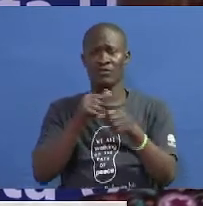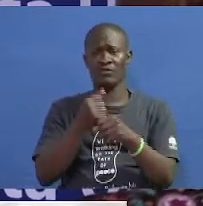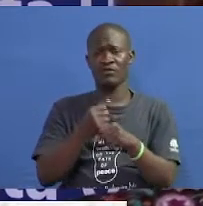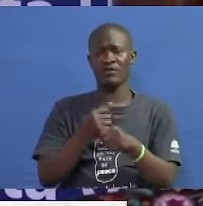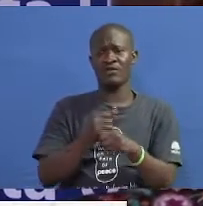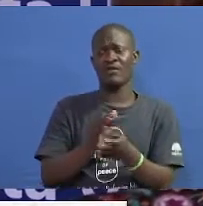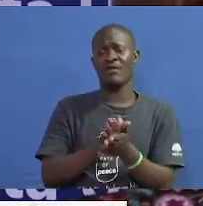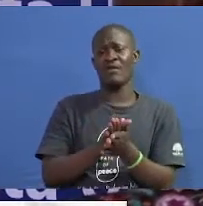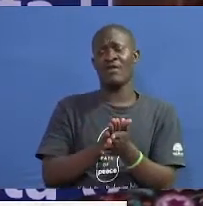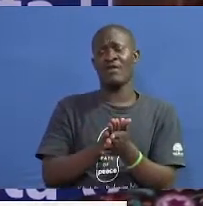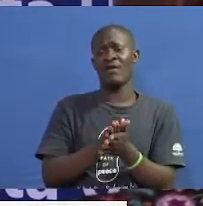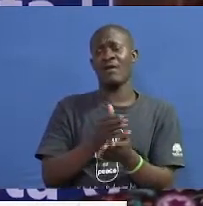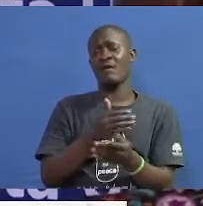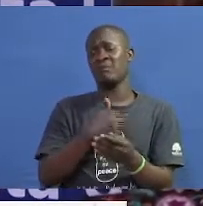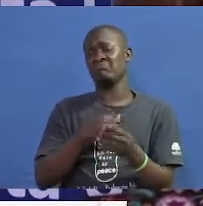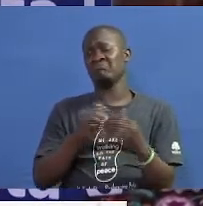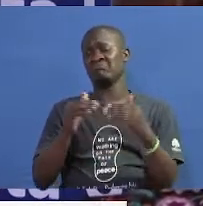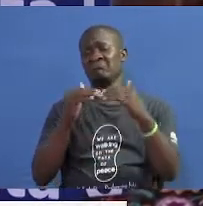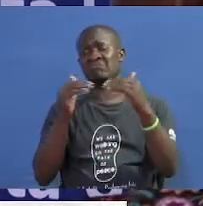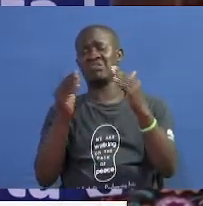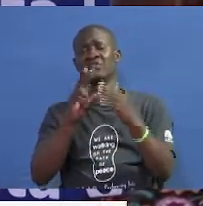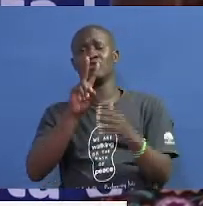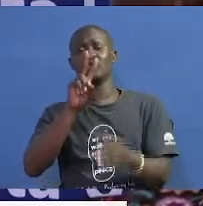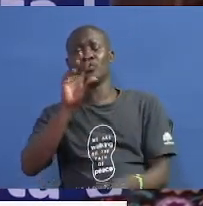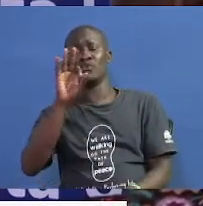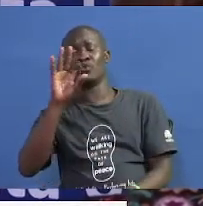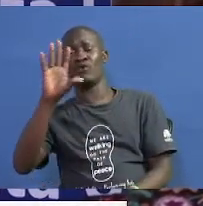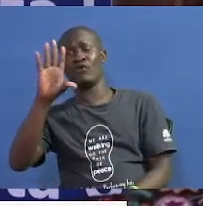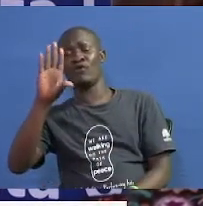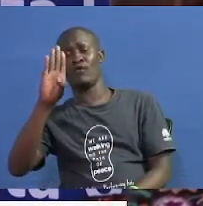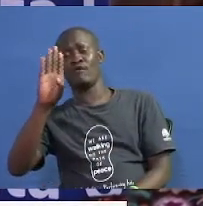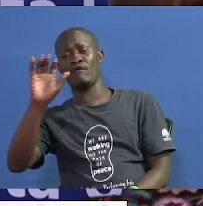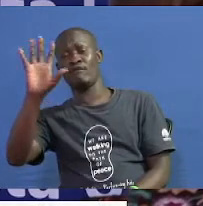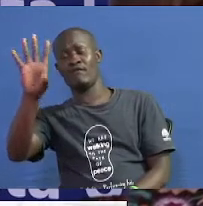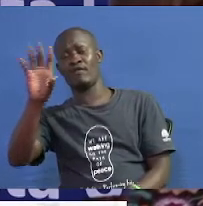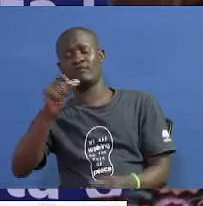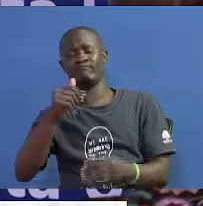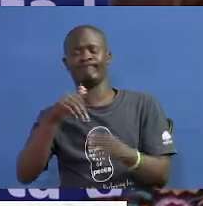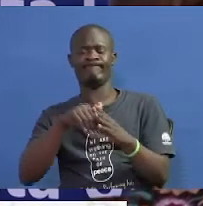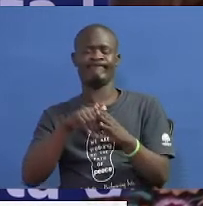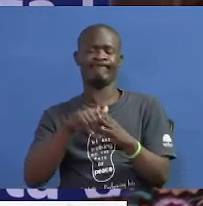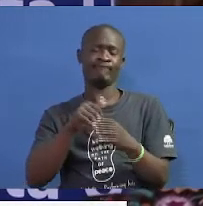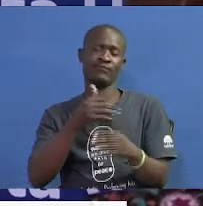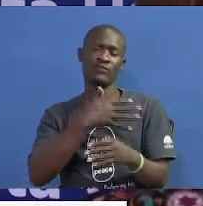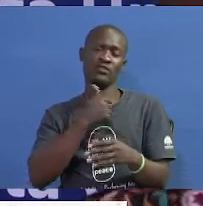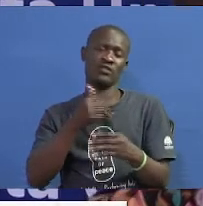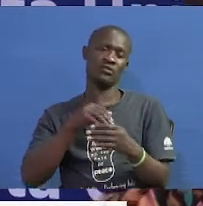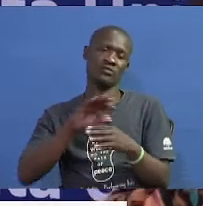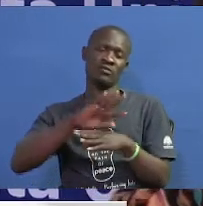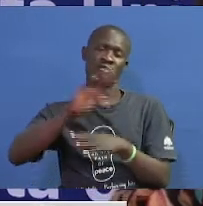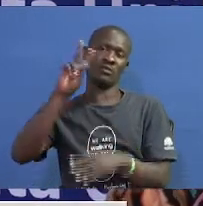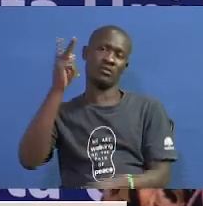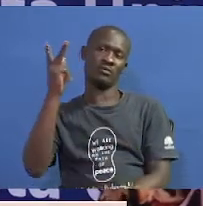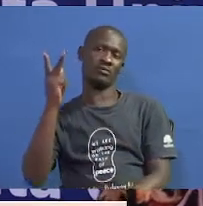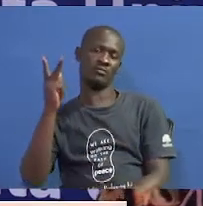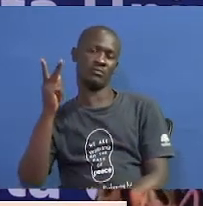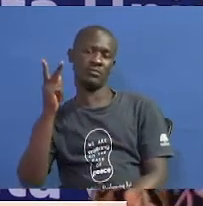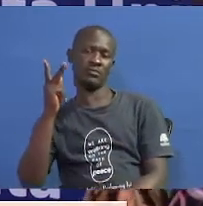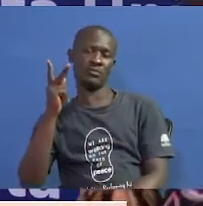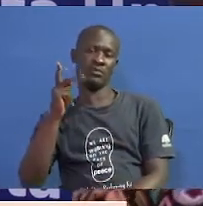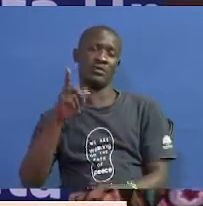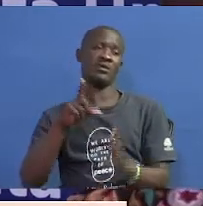frontline healthcare providers at level 2, 3, 4, 5 facilities here in rural Kenya.